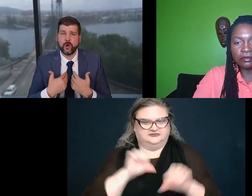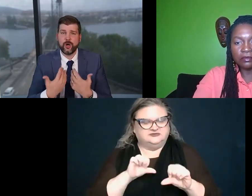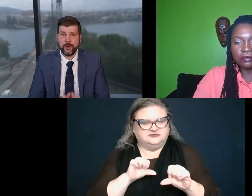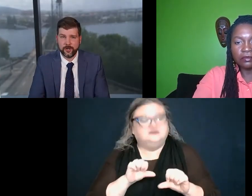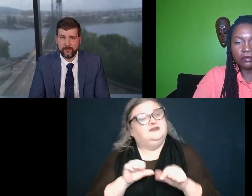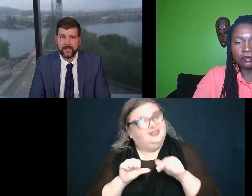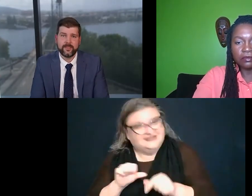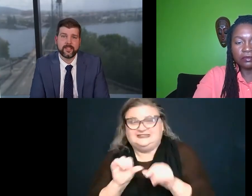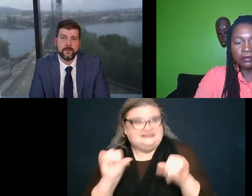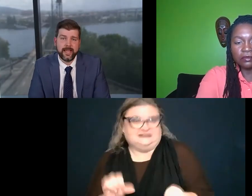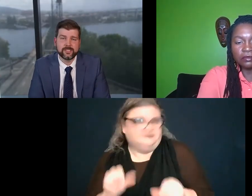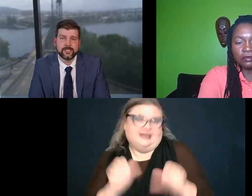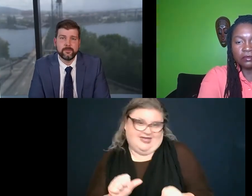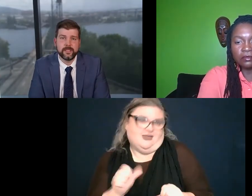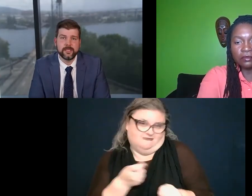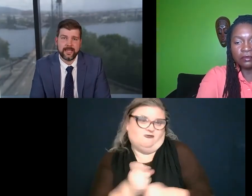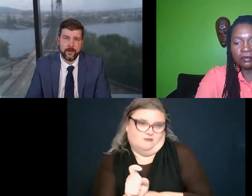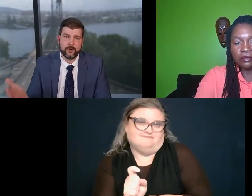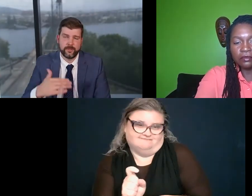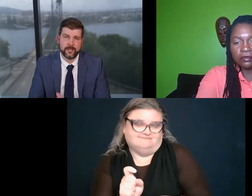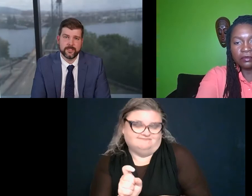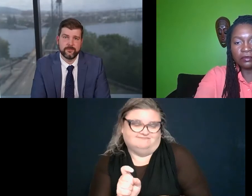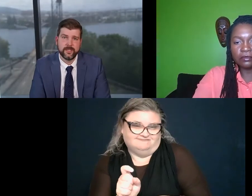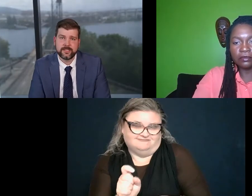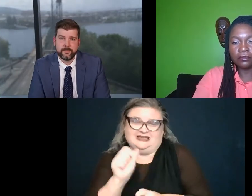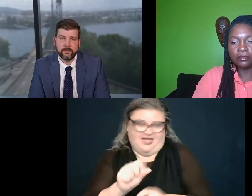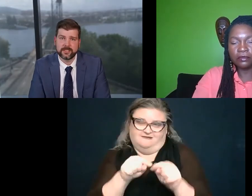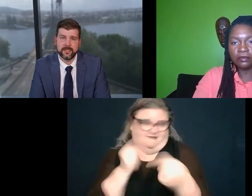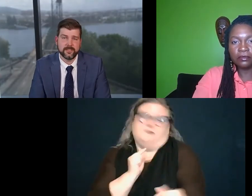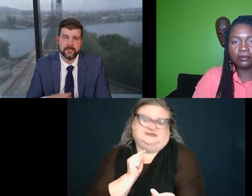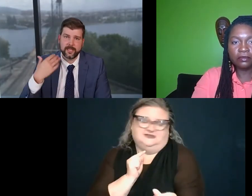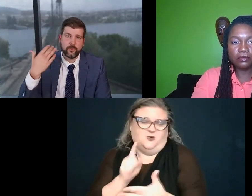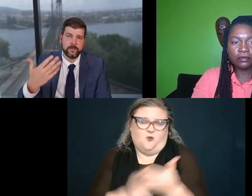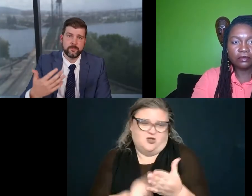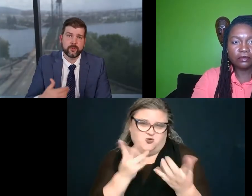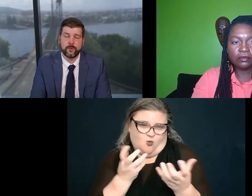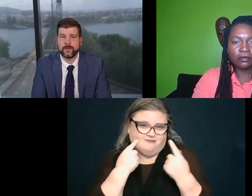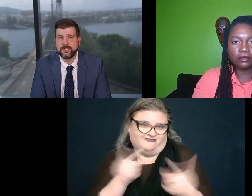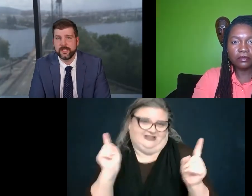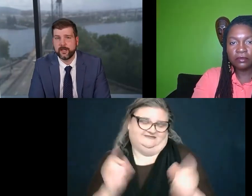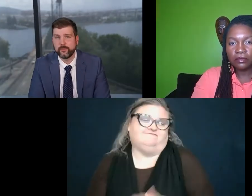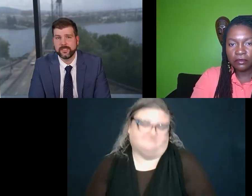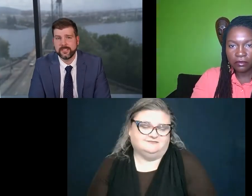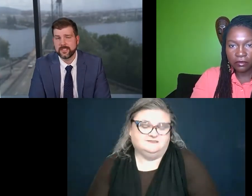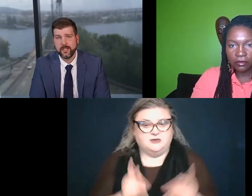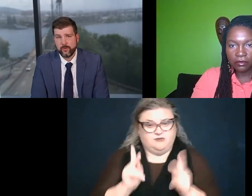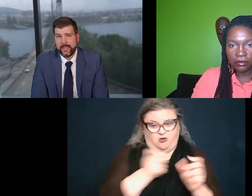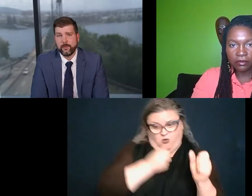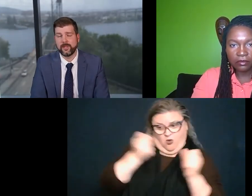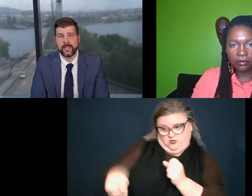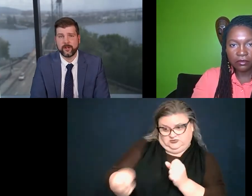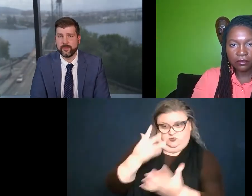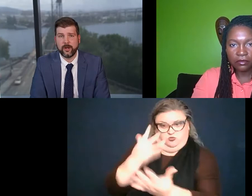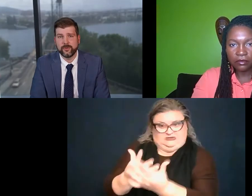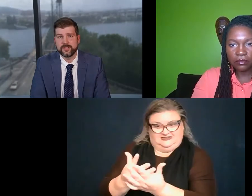do harm that can actually be counterproductive to public safety. Like when people go to prison and are released without